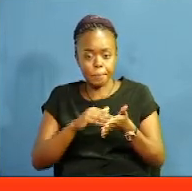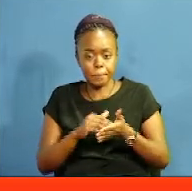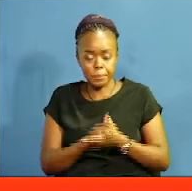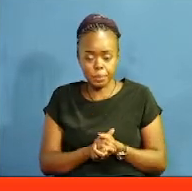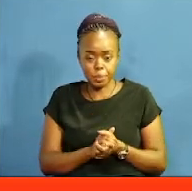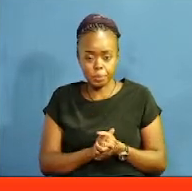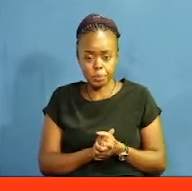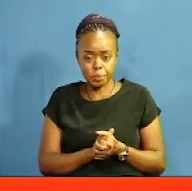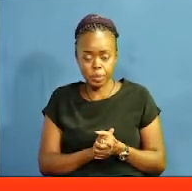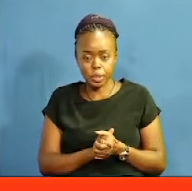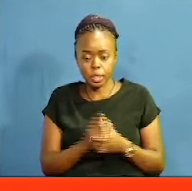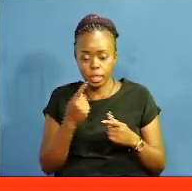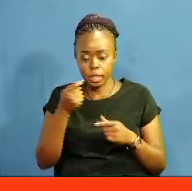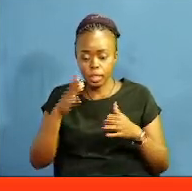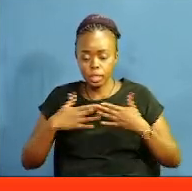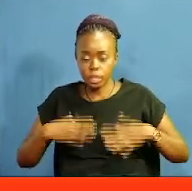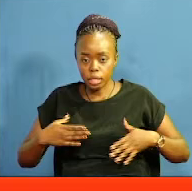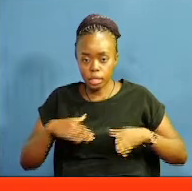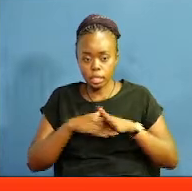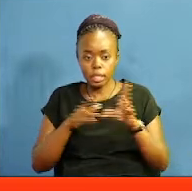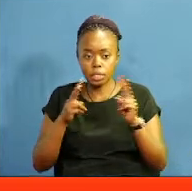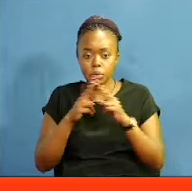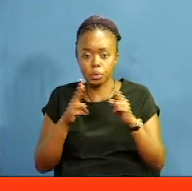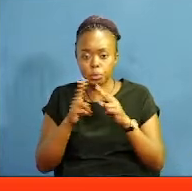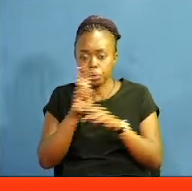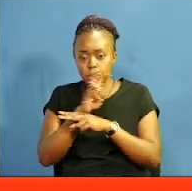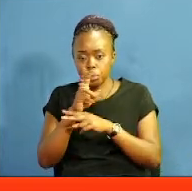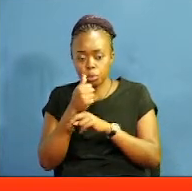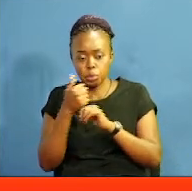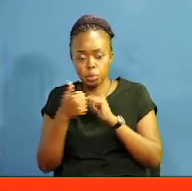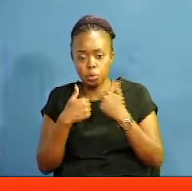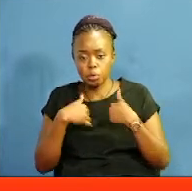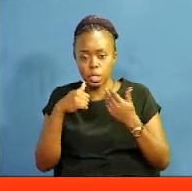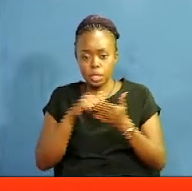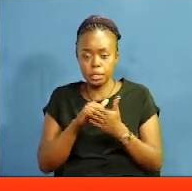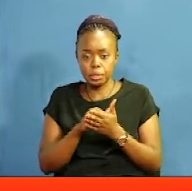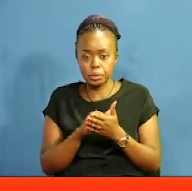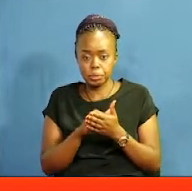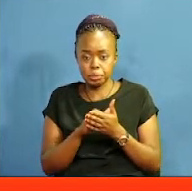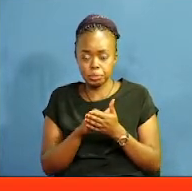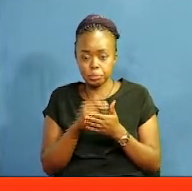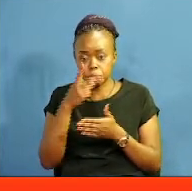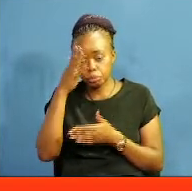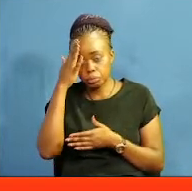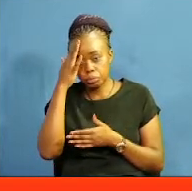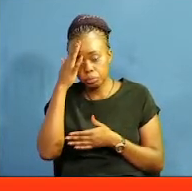but the people who are coming in are so committed. We are seeing the dedication that